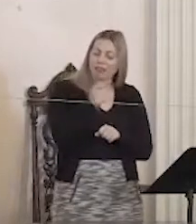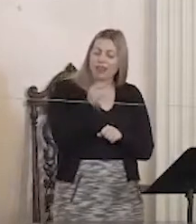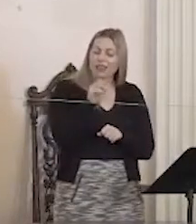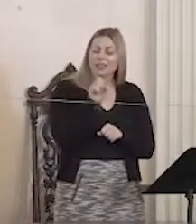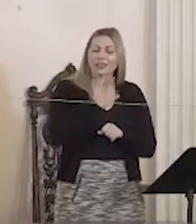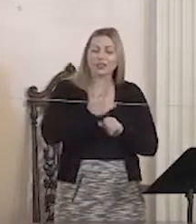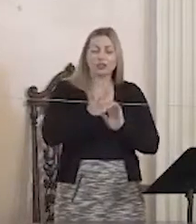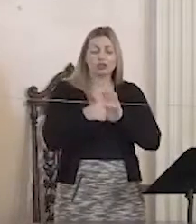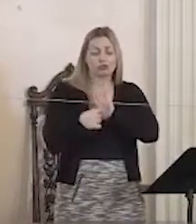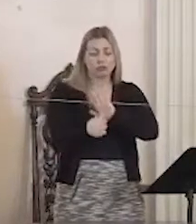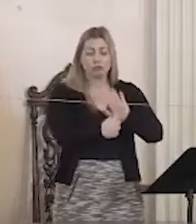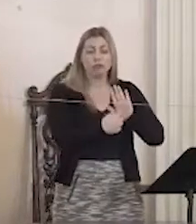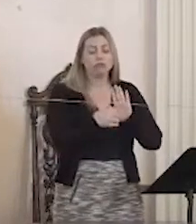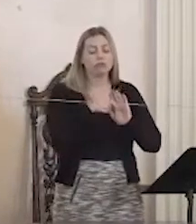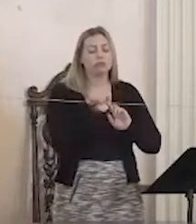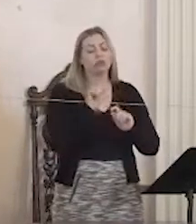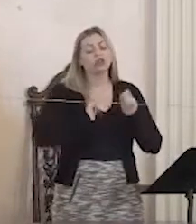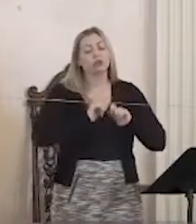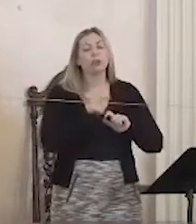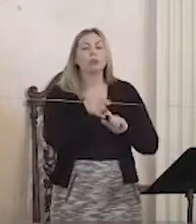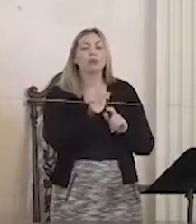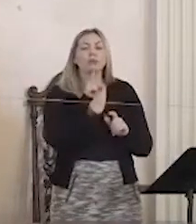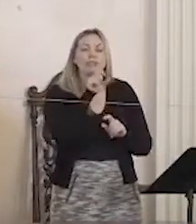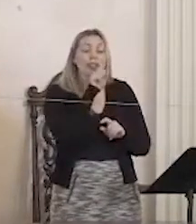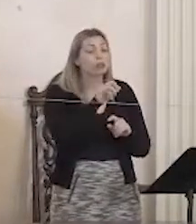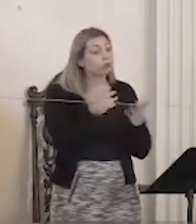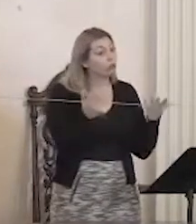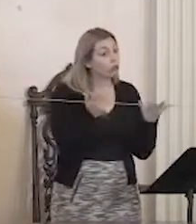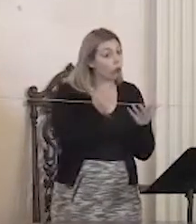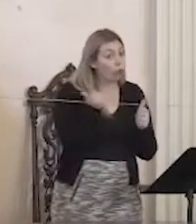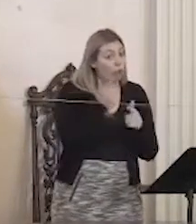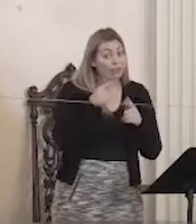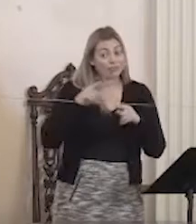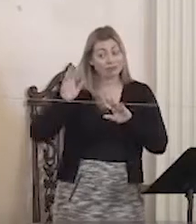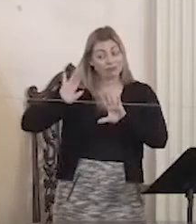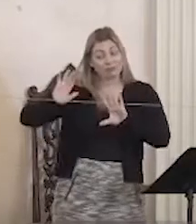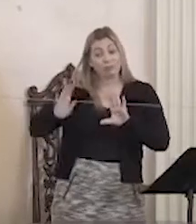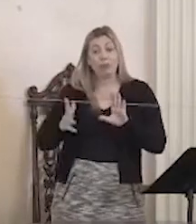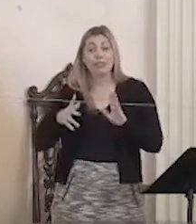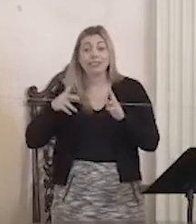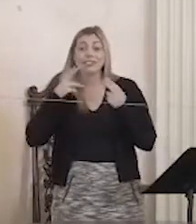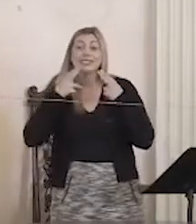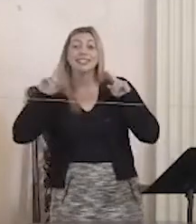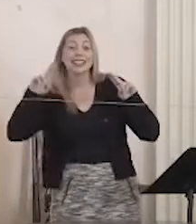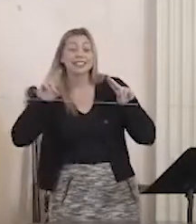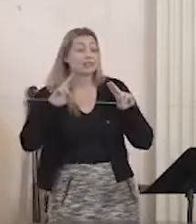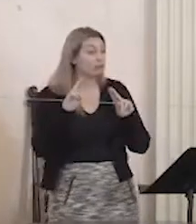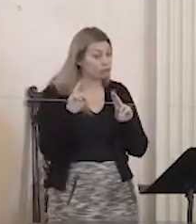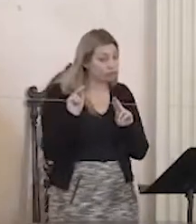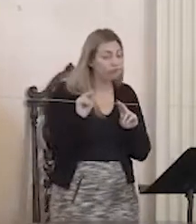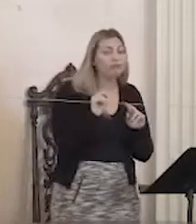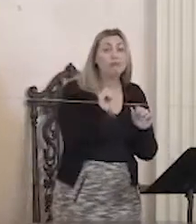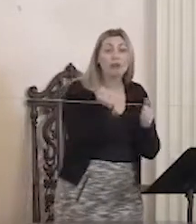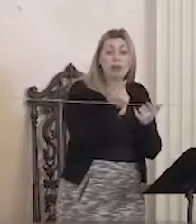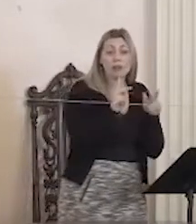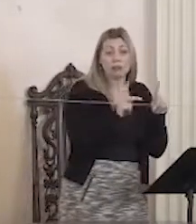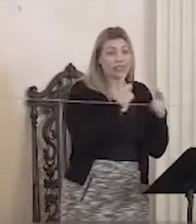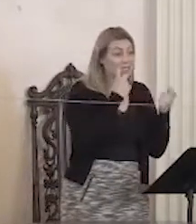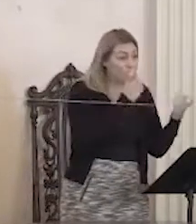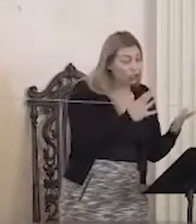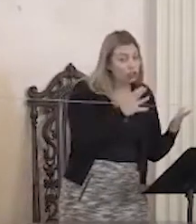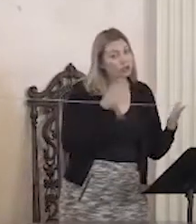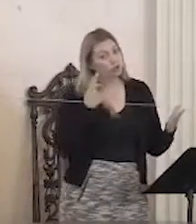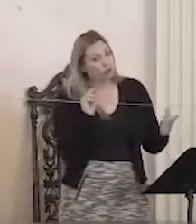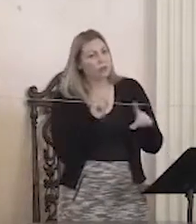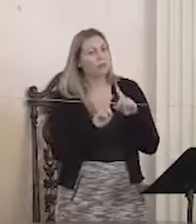that not all ancestors were saints, and not all were sinners, and most of them were a little bit of both.